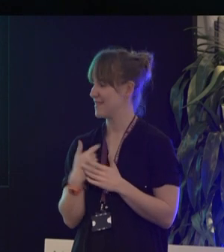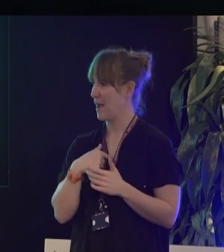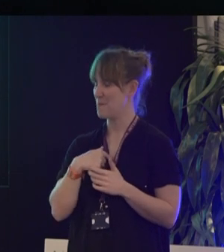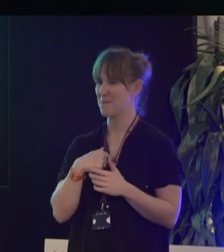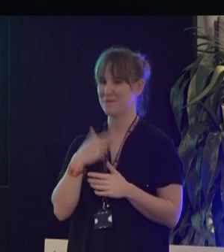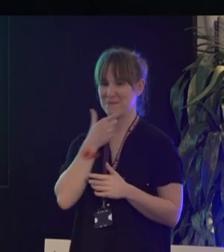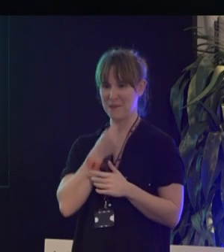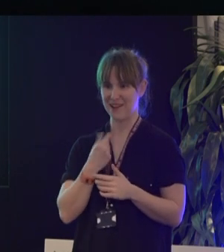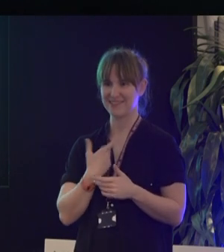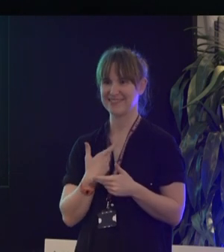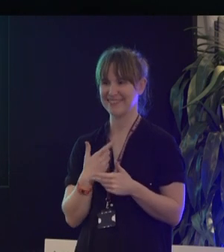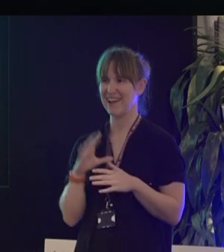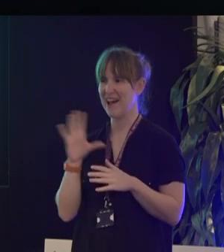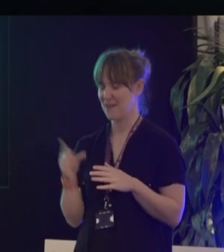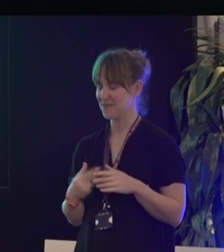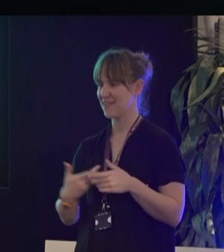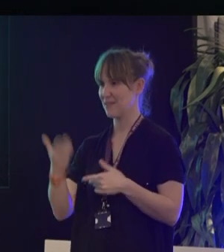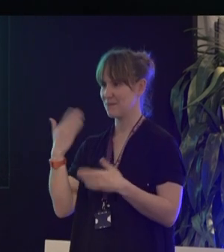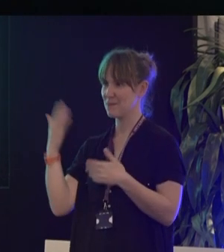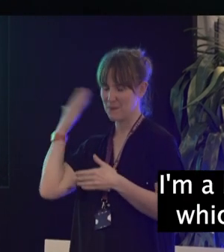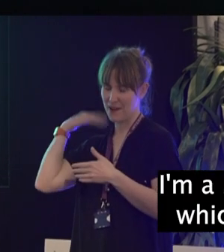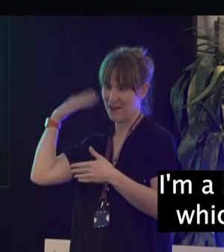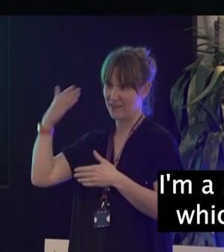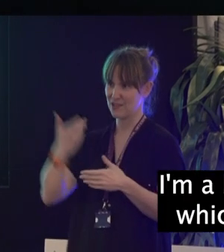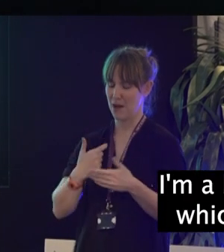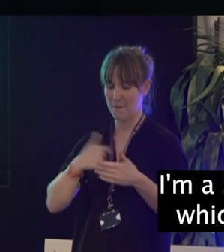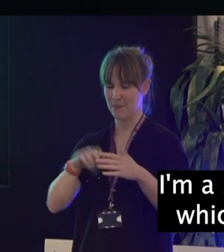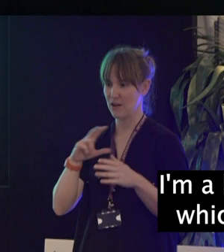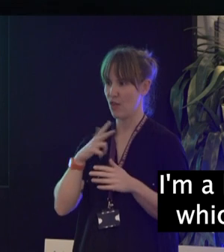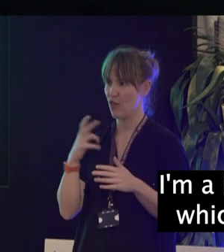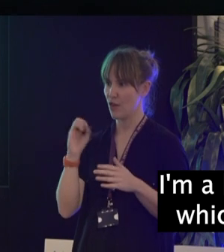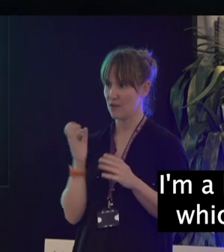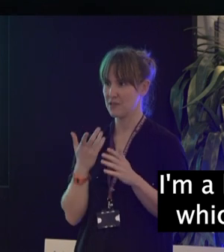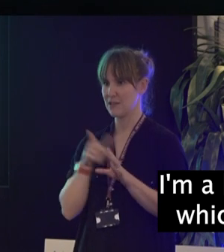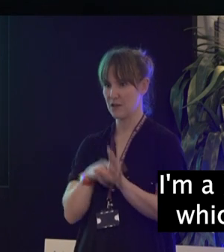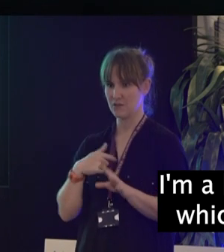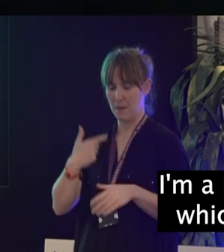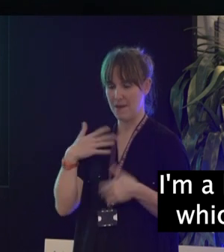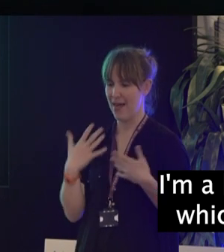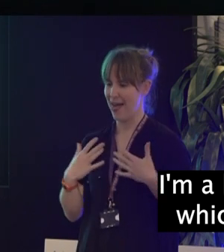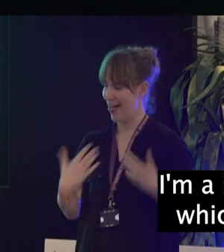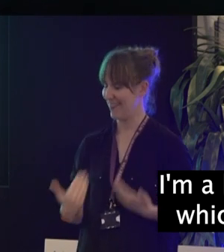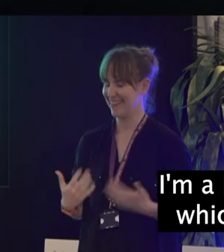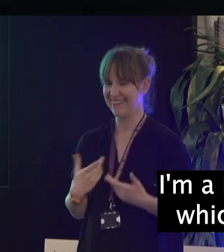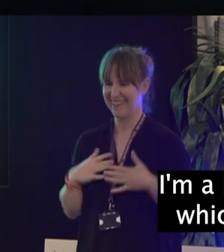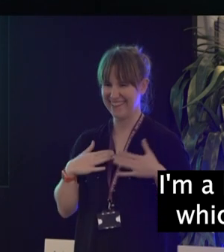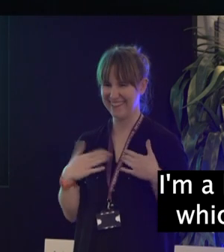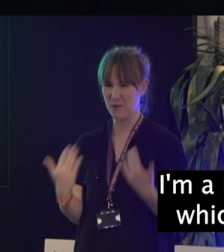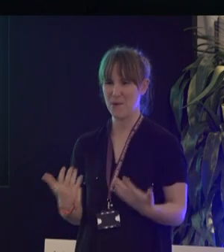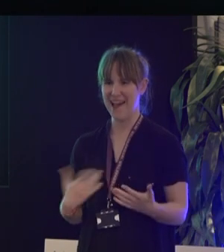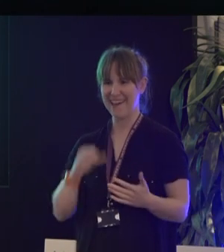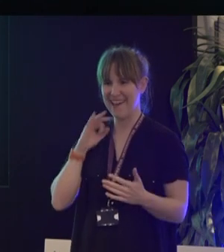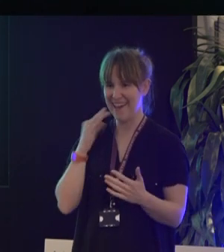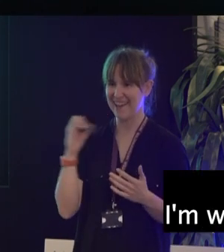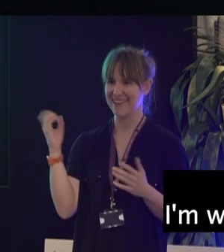a man of African diaspora heritage in his early 30s. I'm a healthy 80 kilograms at the minute, which I'm chuffed